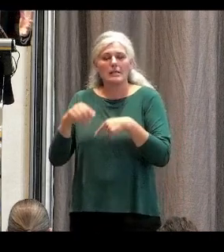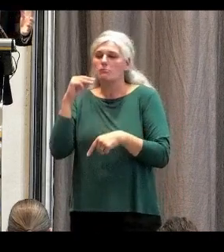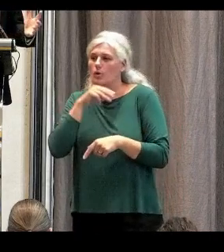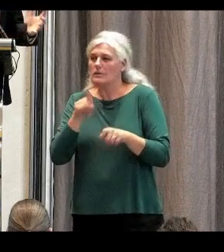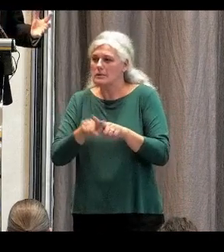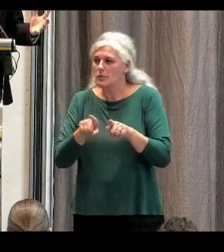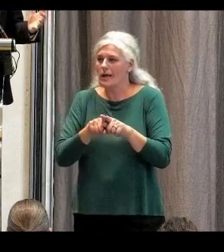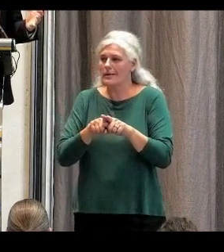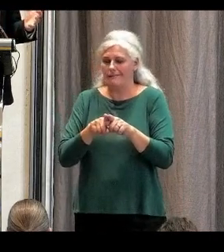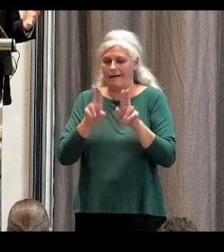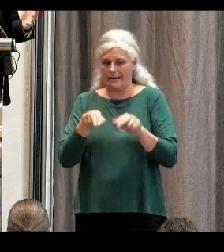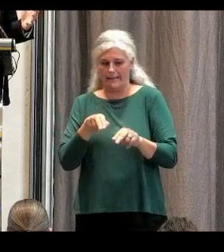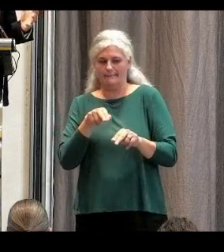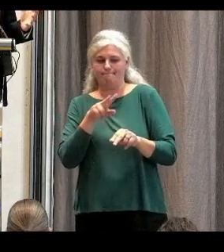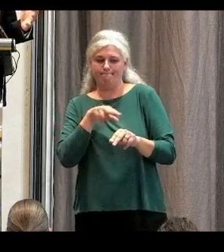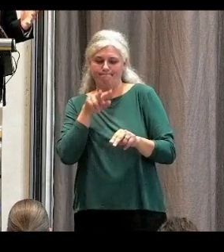important that I'm able to